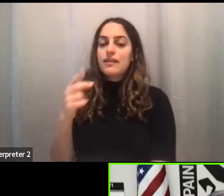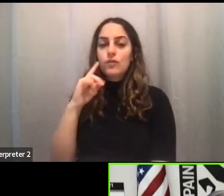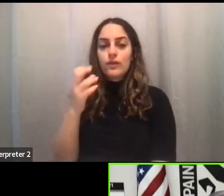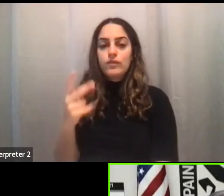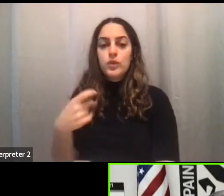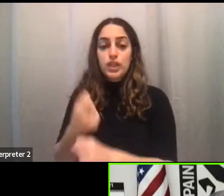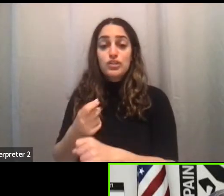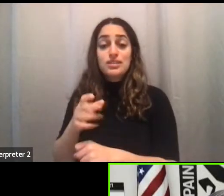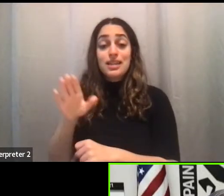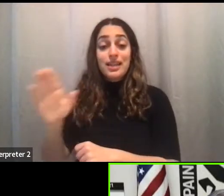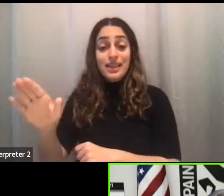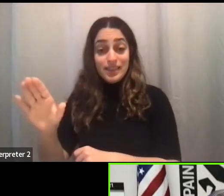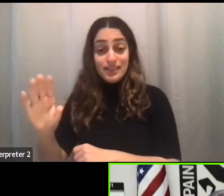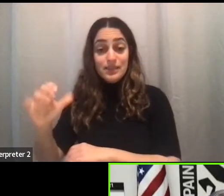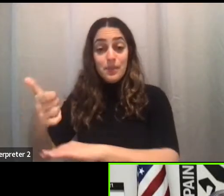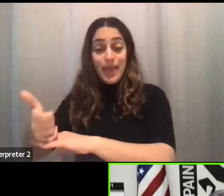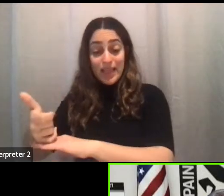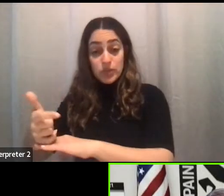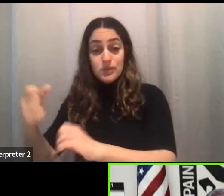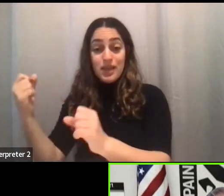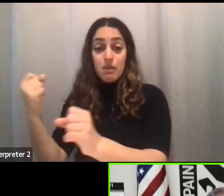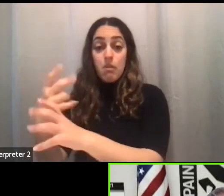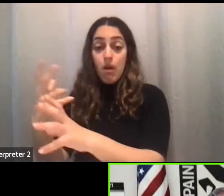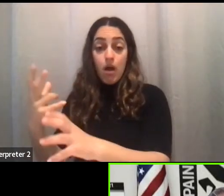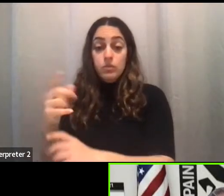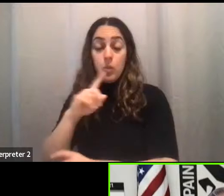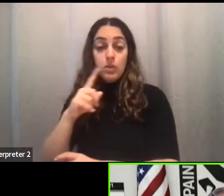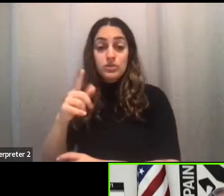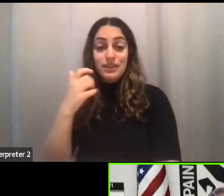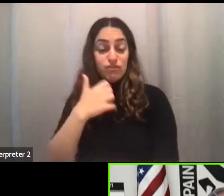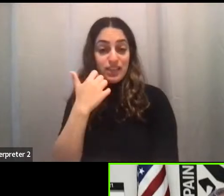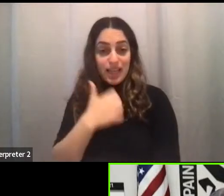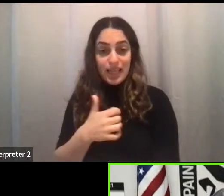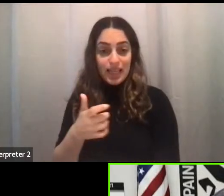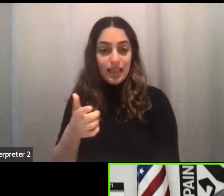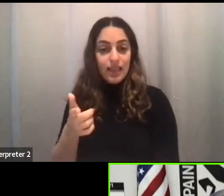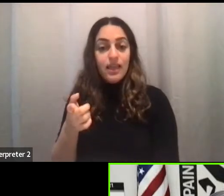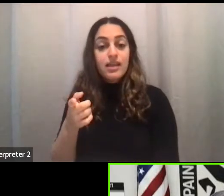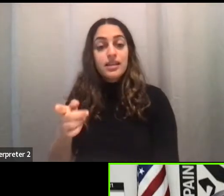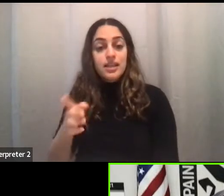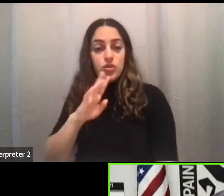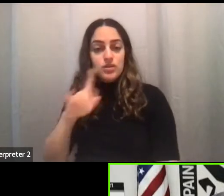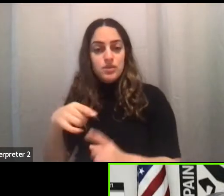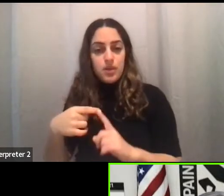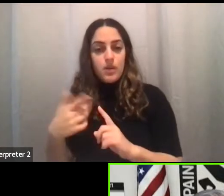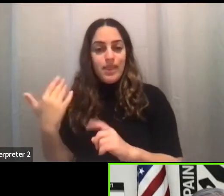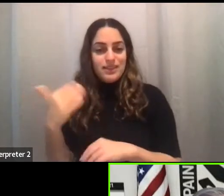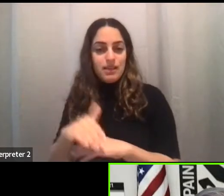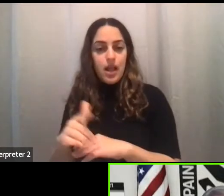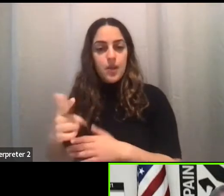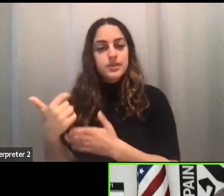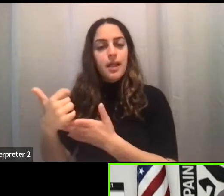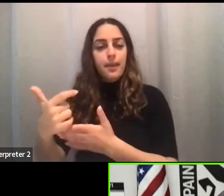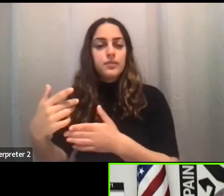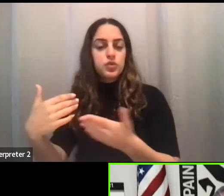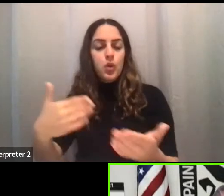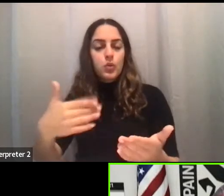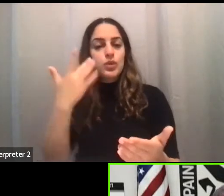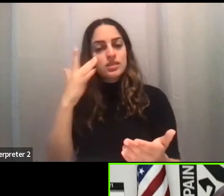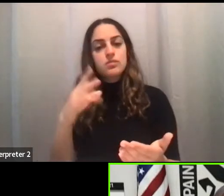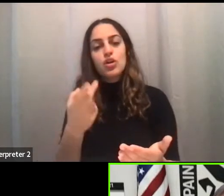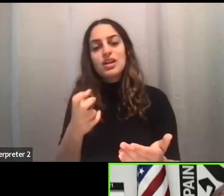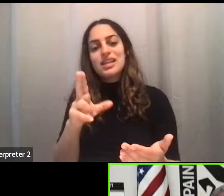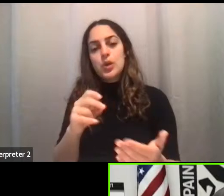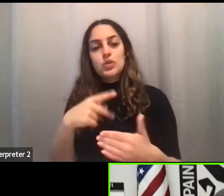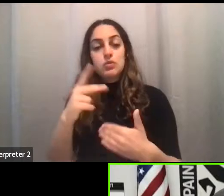bombed almost every single day and he talked about last night when i was assisting him to get to the smart heroes program which is really where he